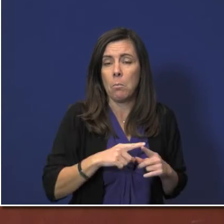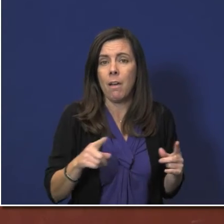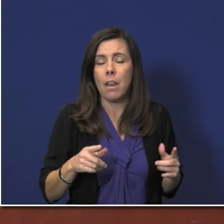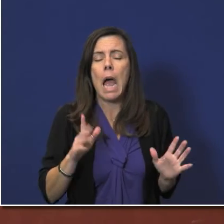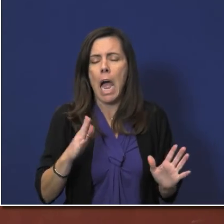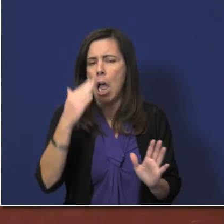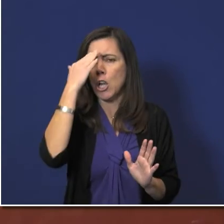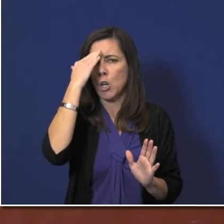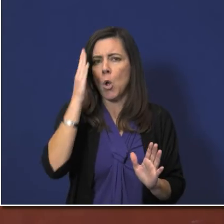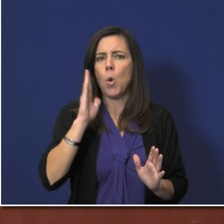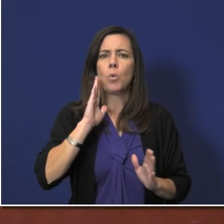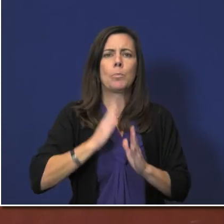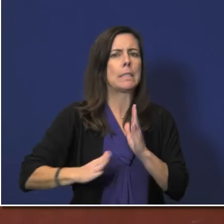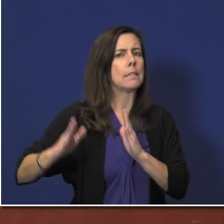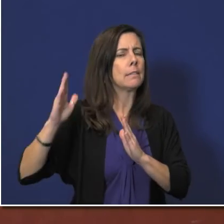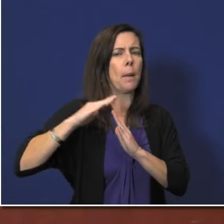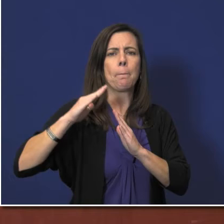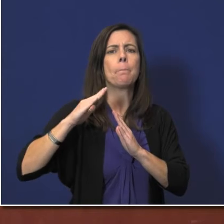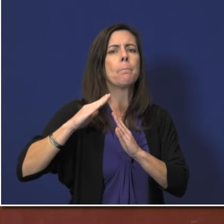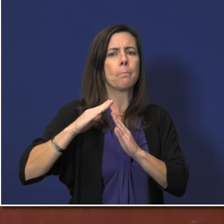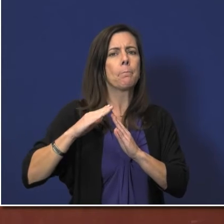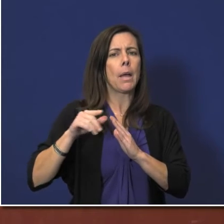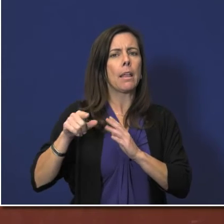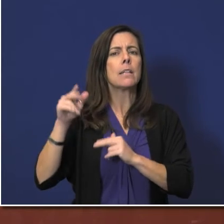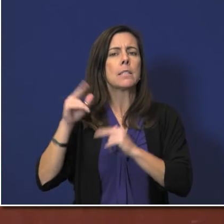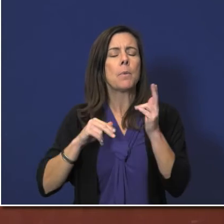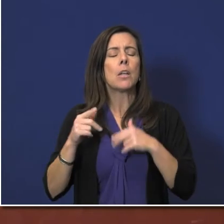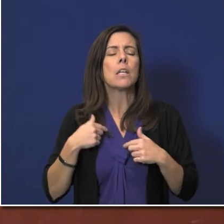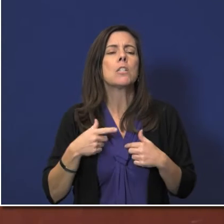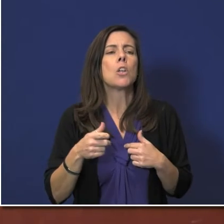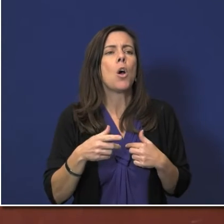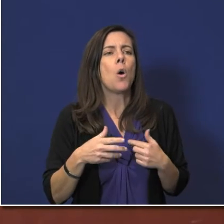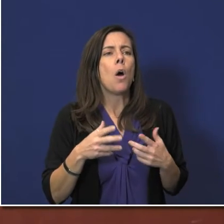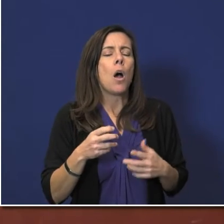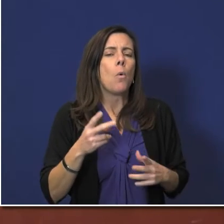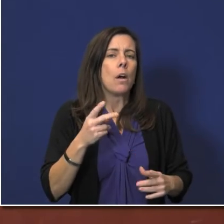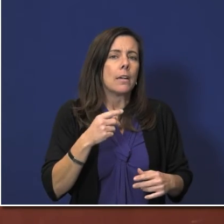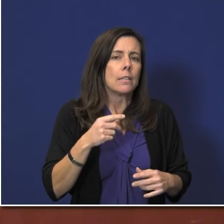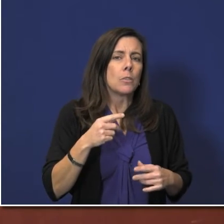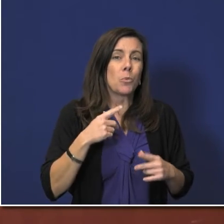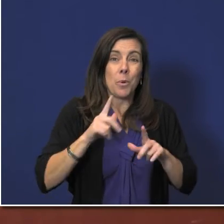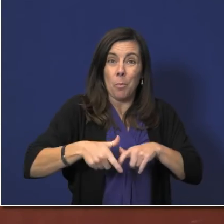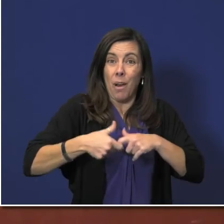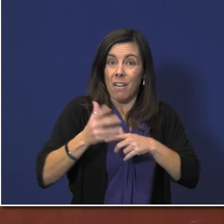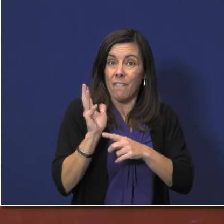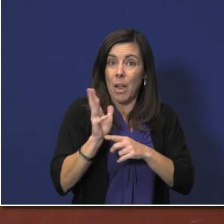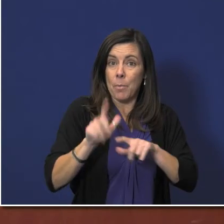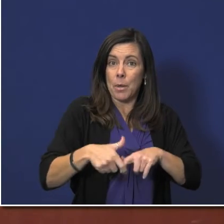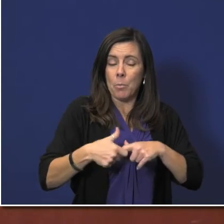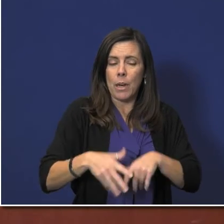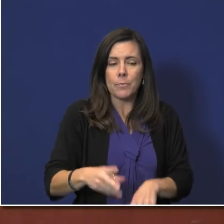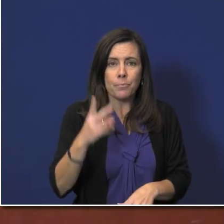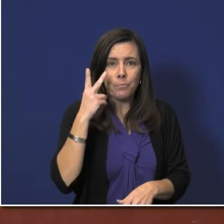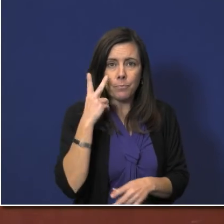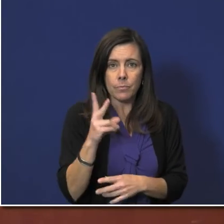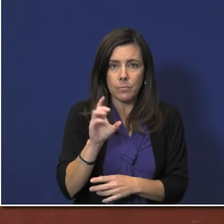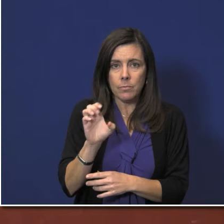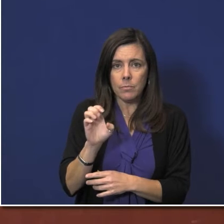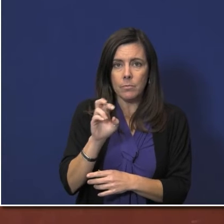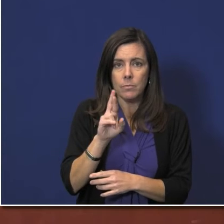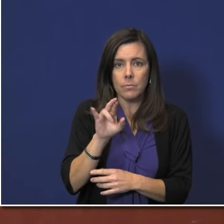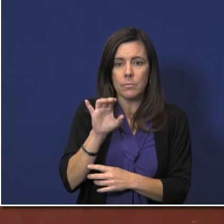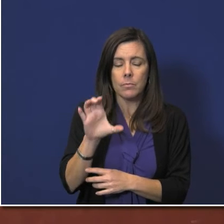one thing that stood out when we had our little break, and I went to say hi to Eric. The first thing he said was, he goes, "Man,